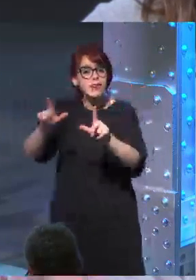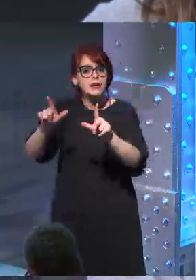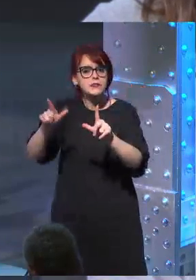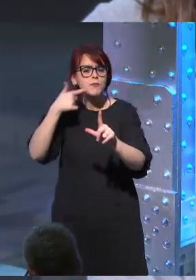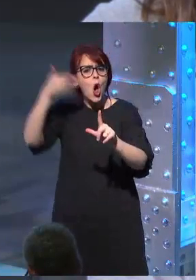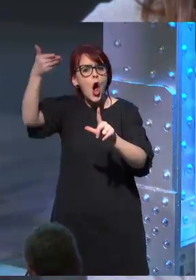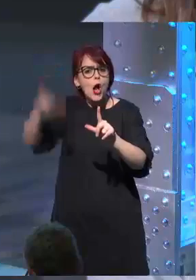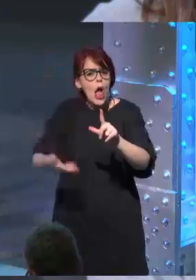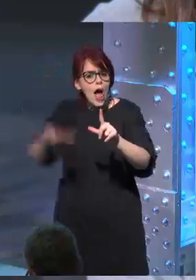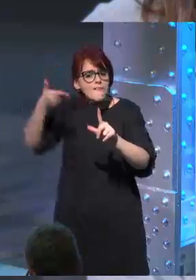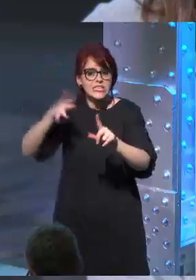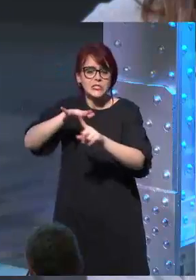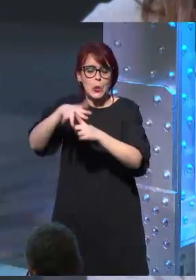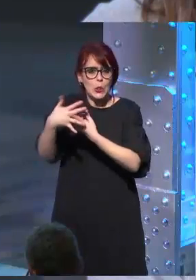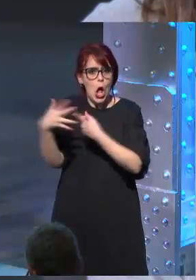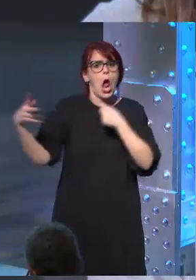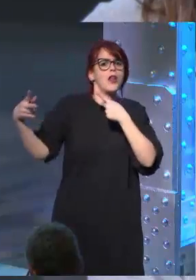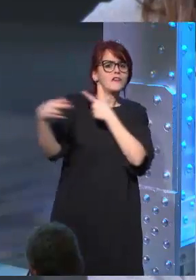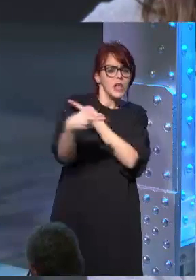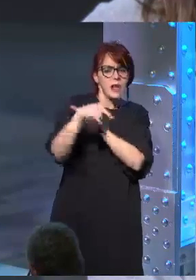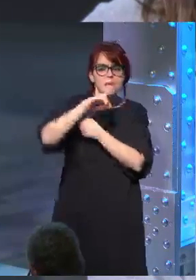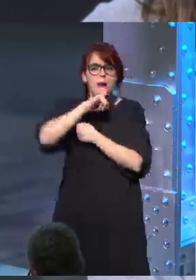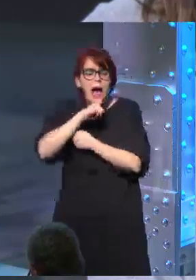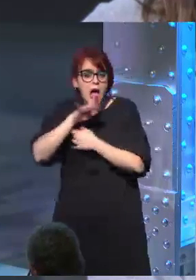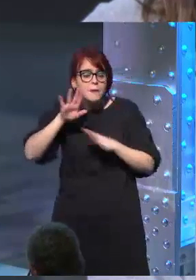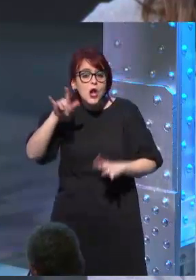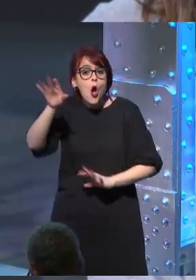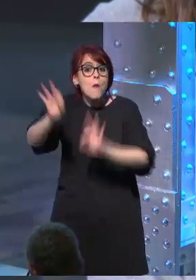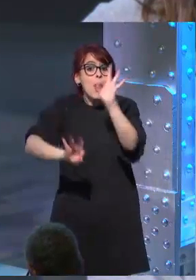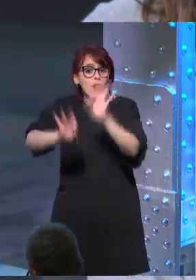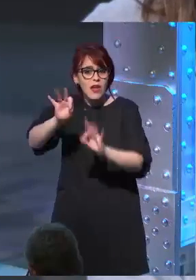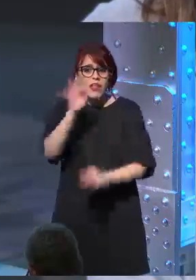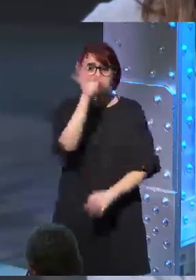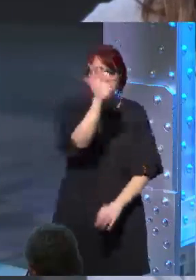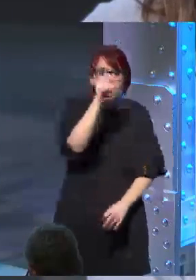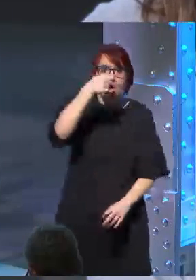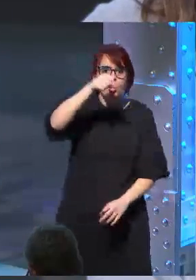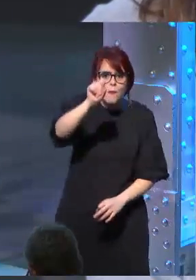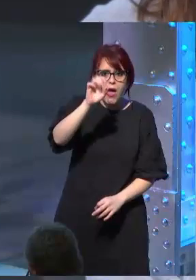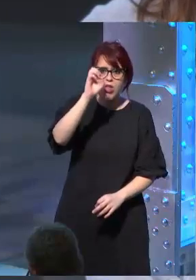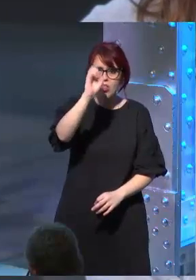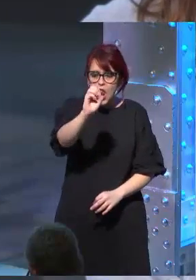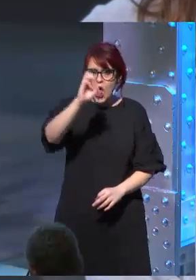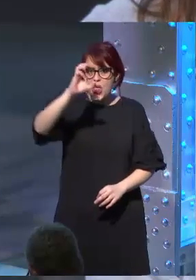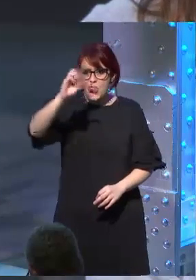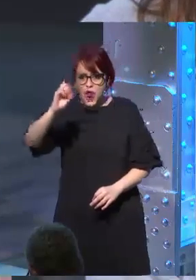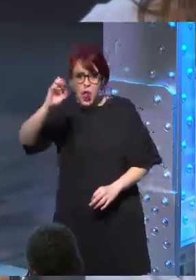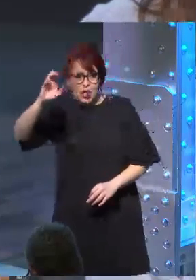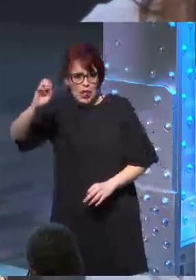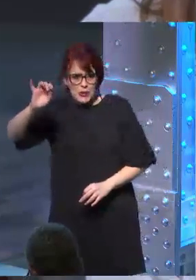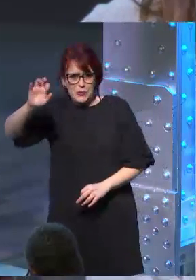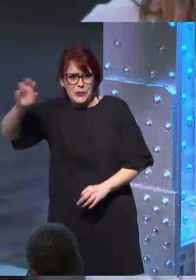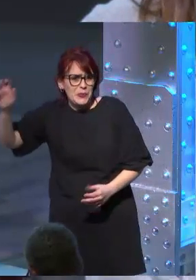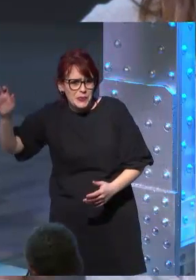that all of them are on the internet. And how many bad cases or how many cases related to crime are